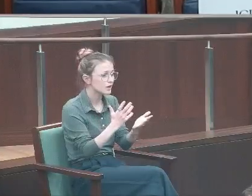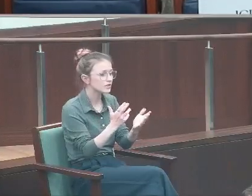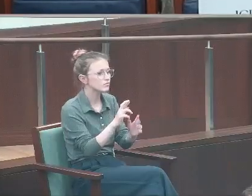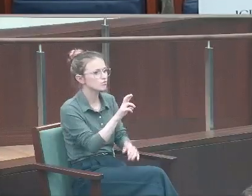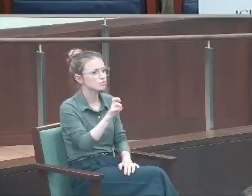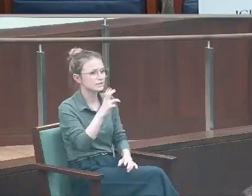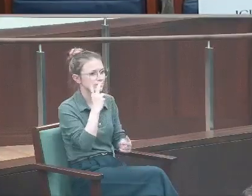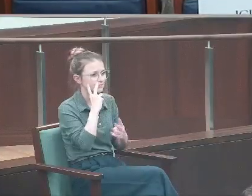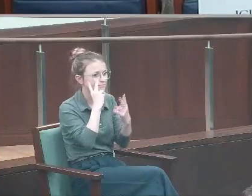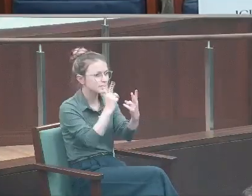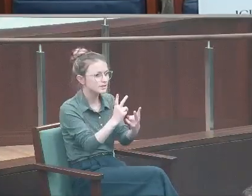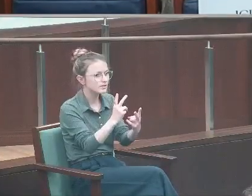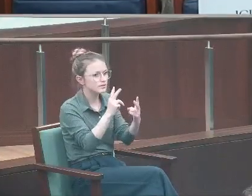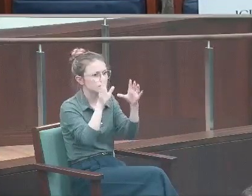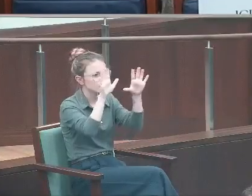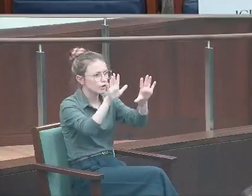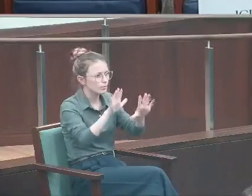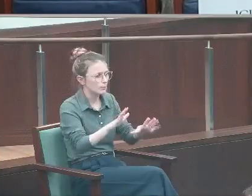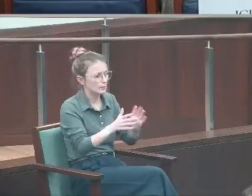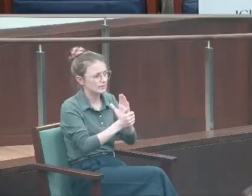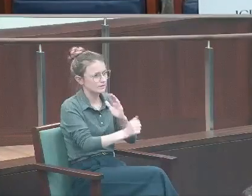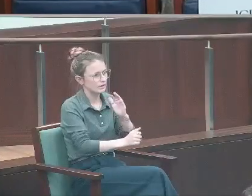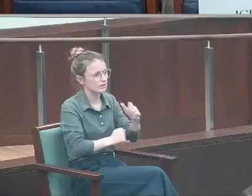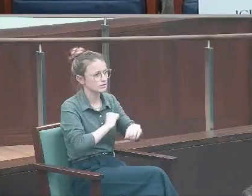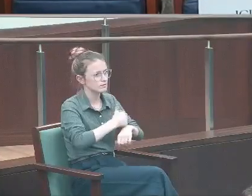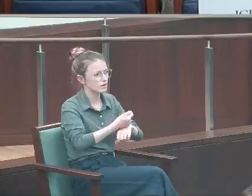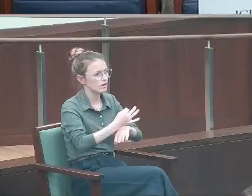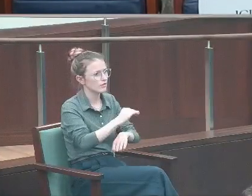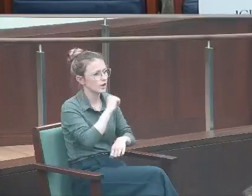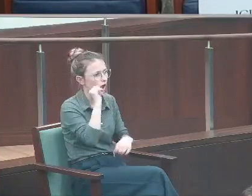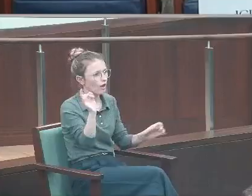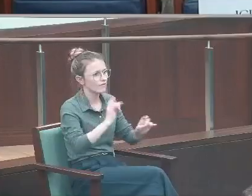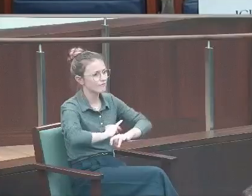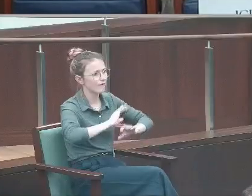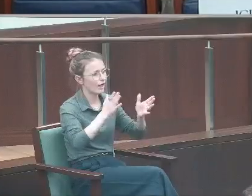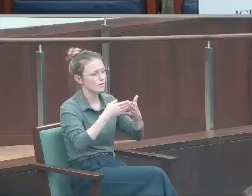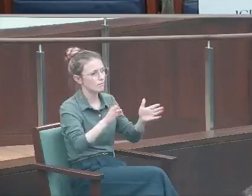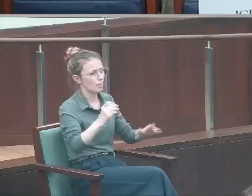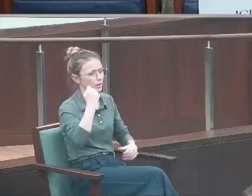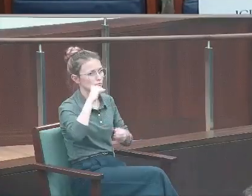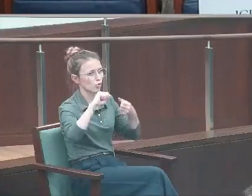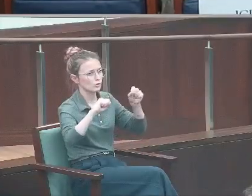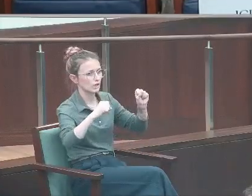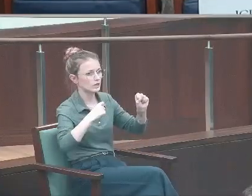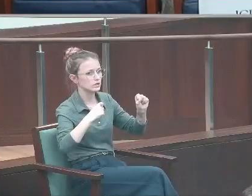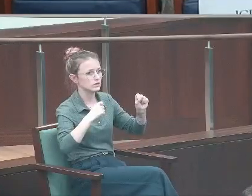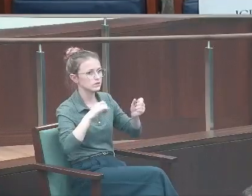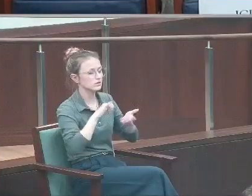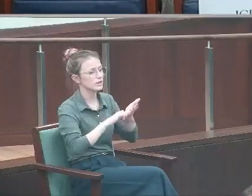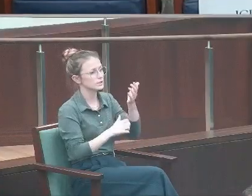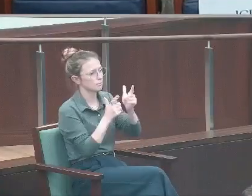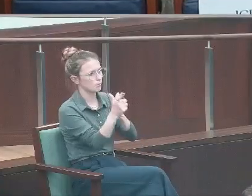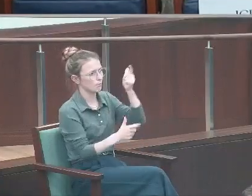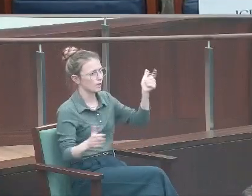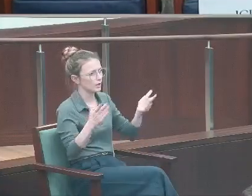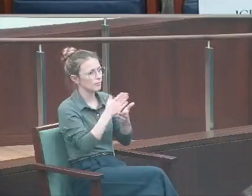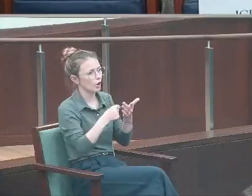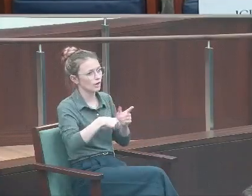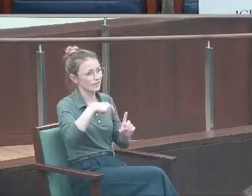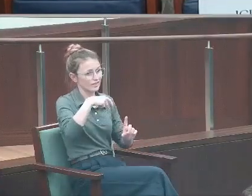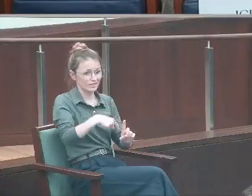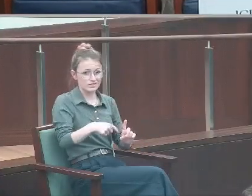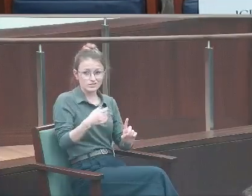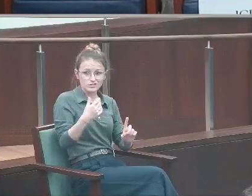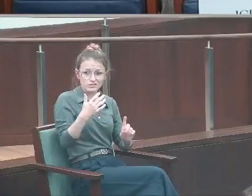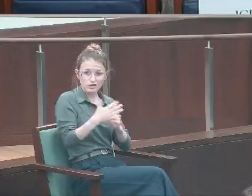revisit the incredible skill set of nonviolent public protest that this country has been a kind of major part of this country's civil